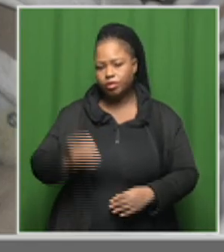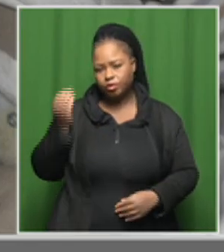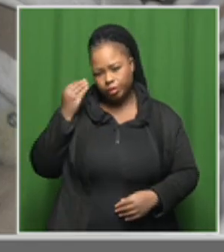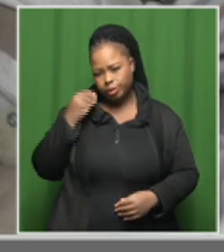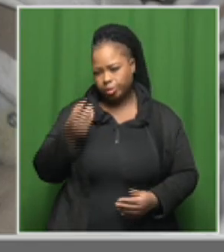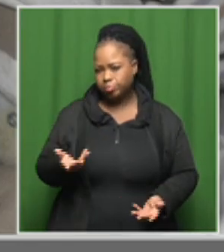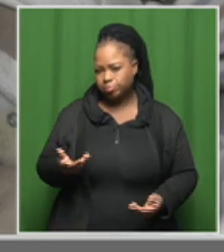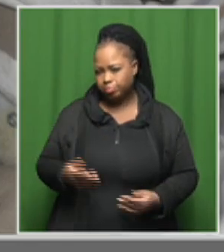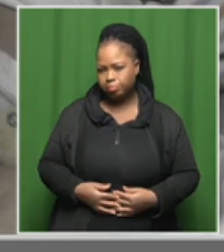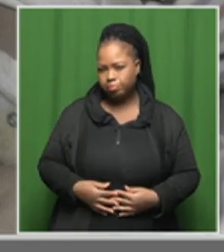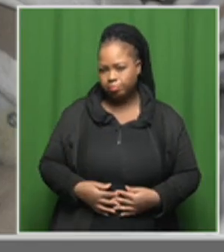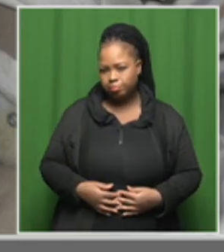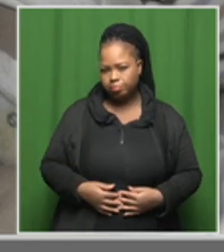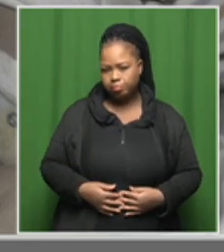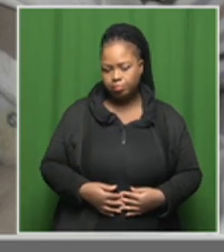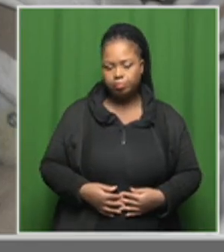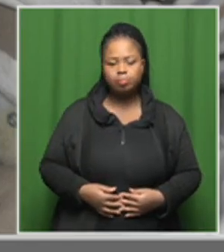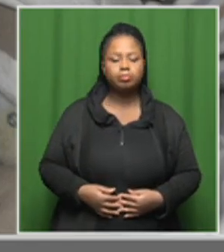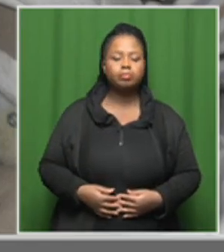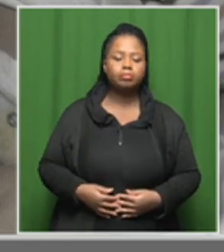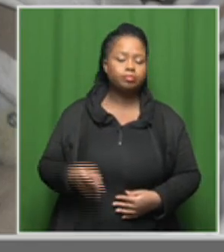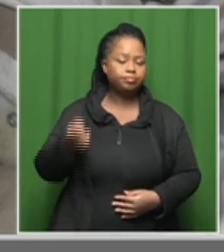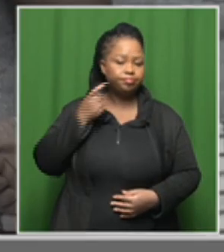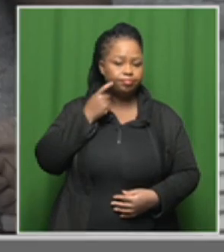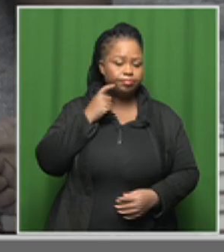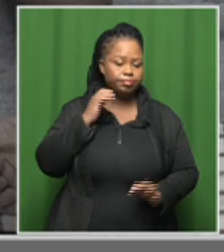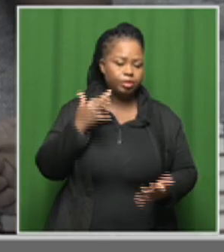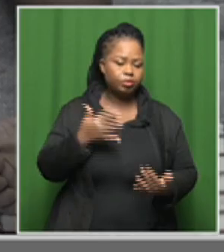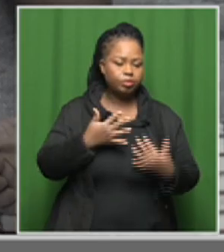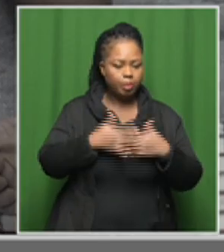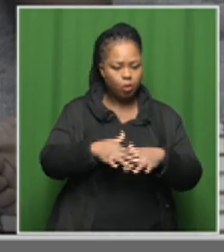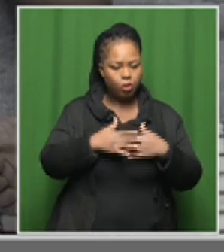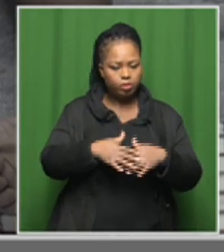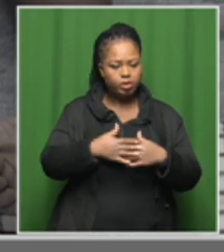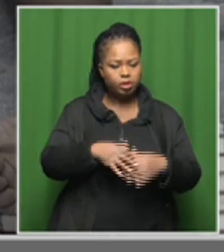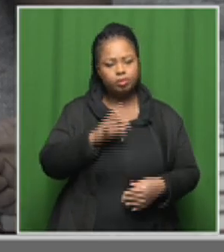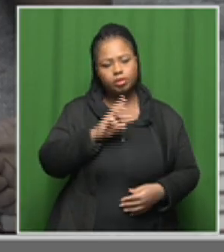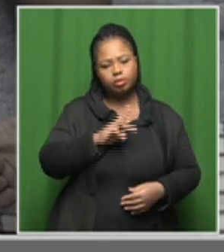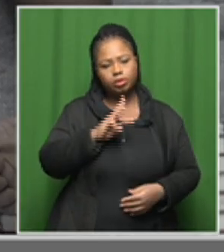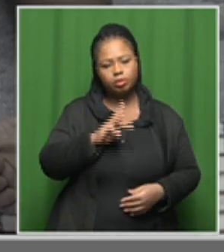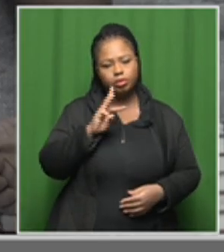assistance. Yes, well, the easiest way is to just go to our website, which is